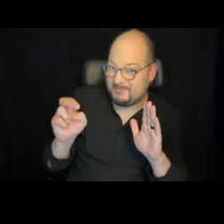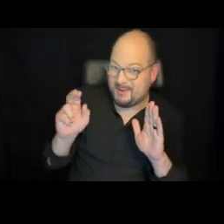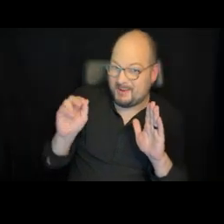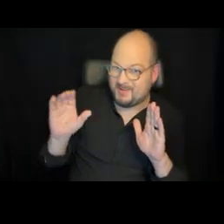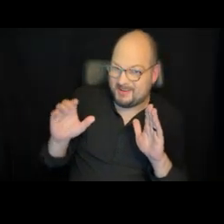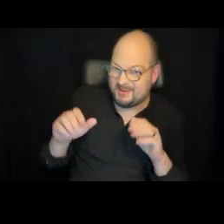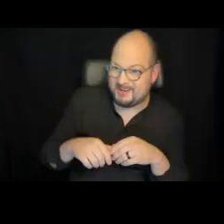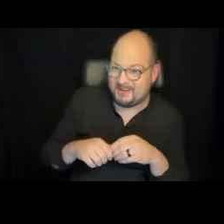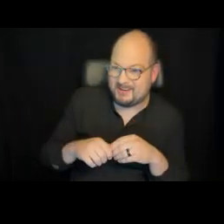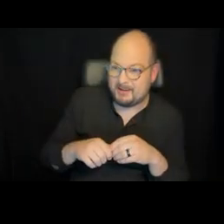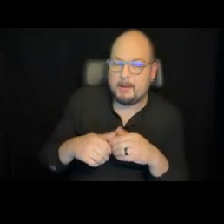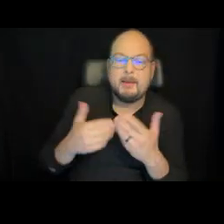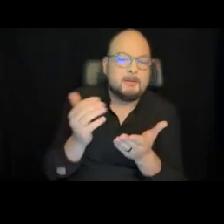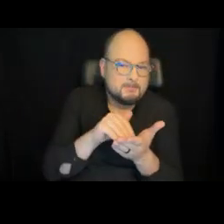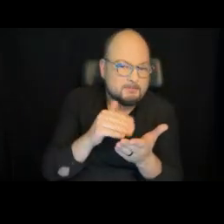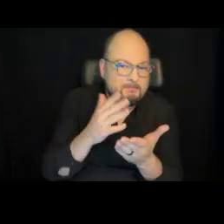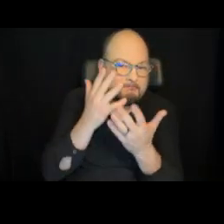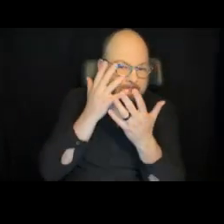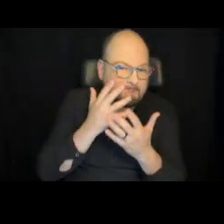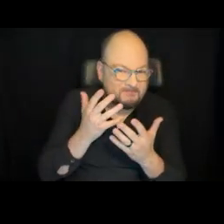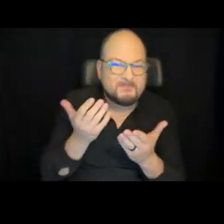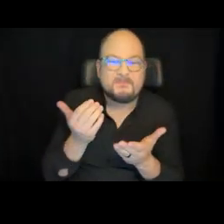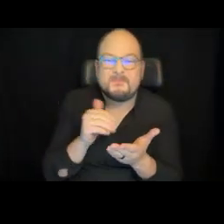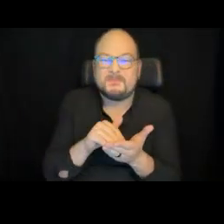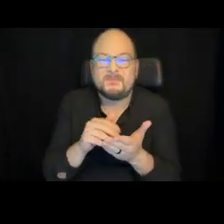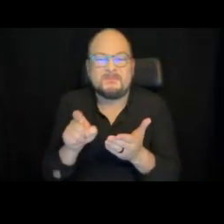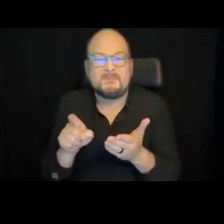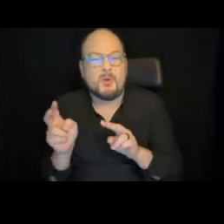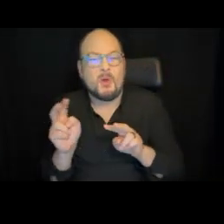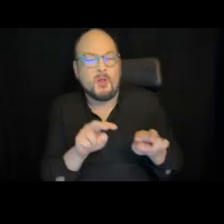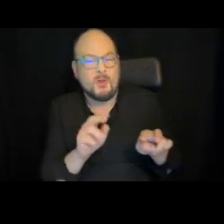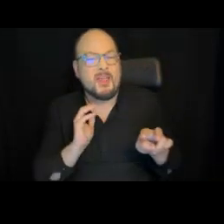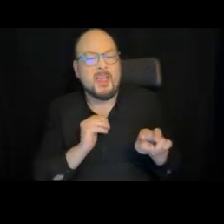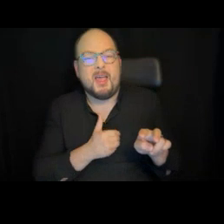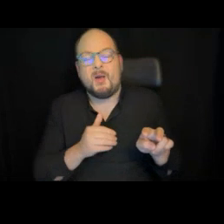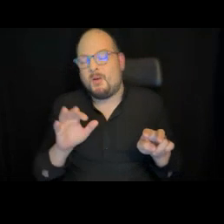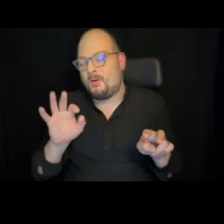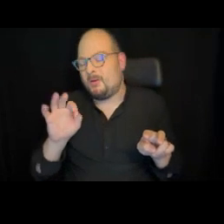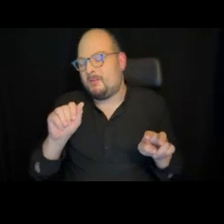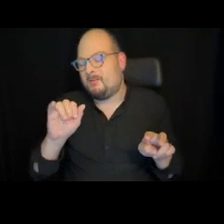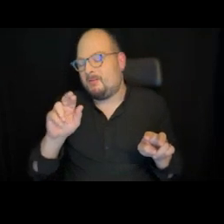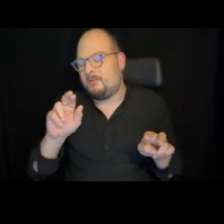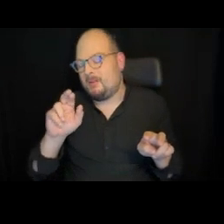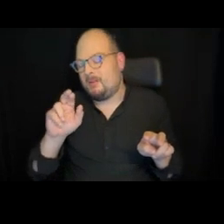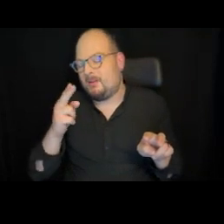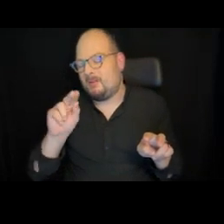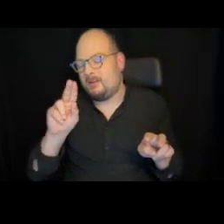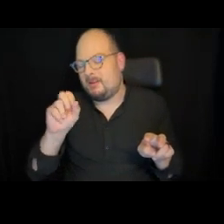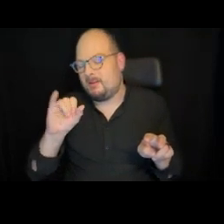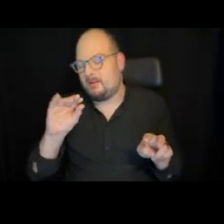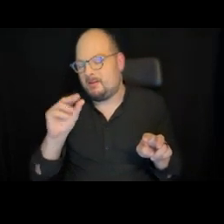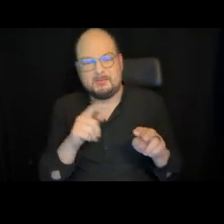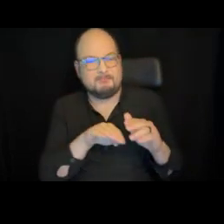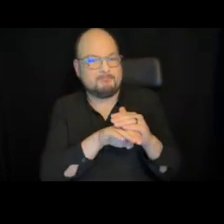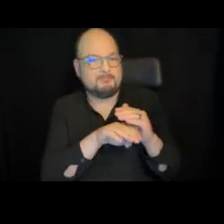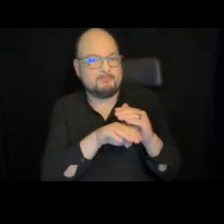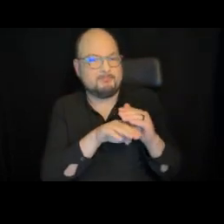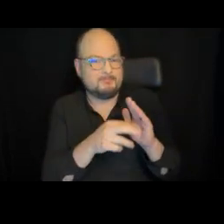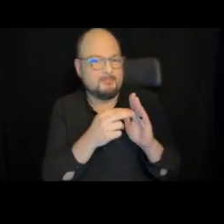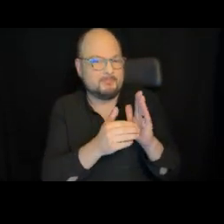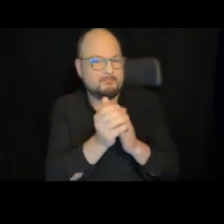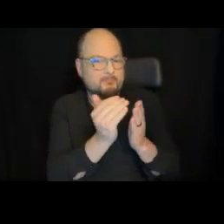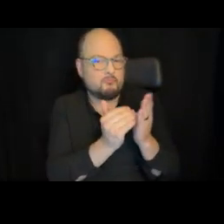Again, unfortunately, I have to refer back to the Fair Housing Accessibility Guidelines that they do not require that appliances such as